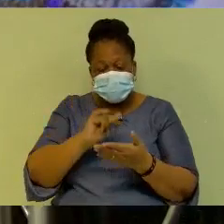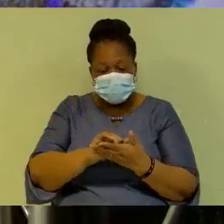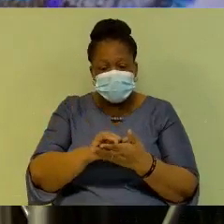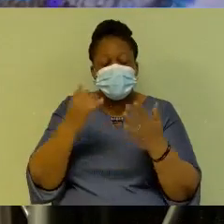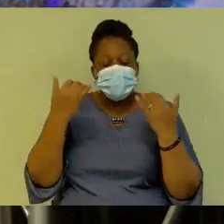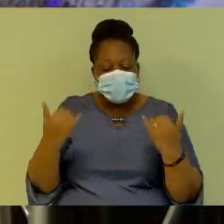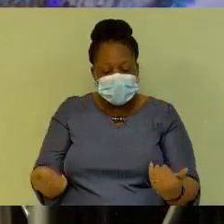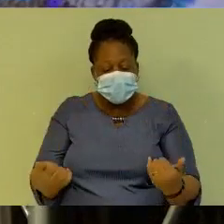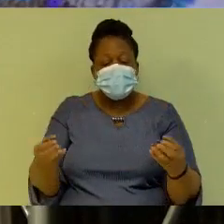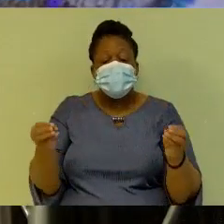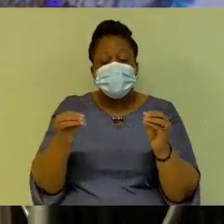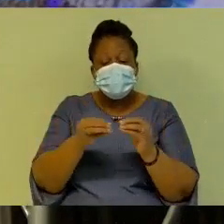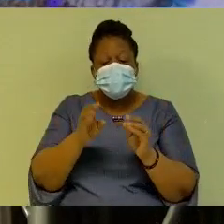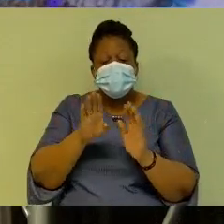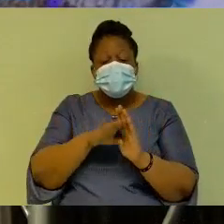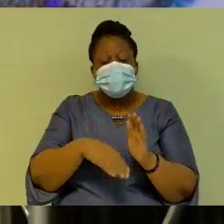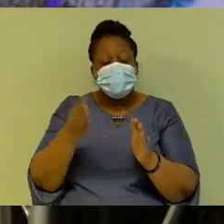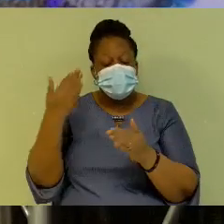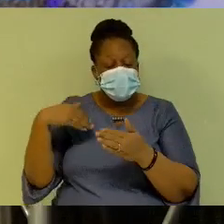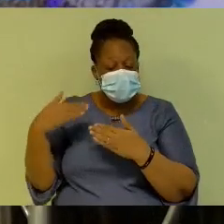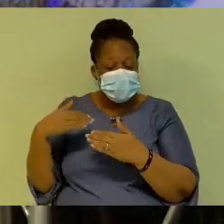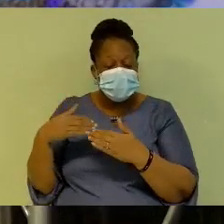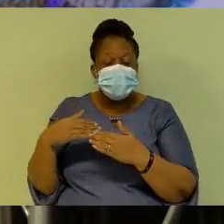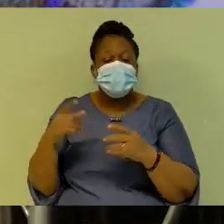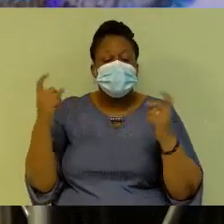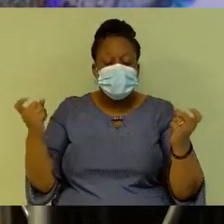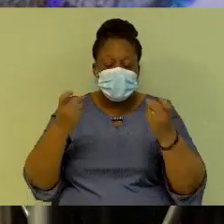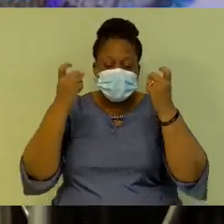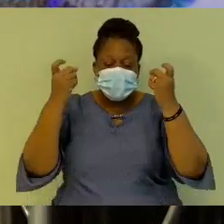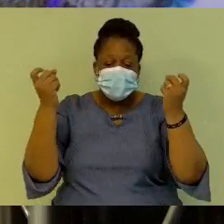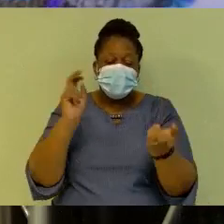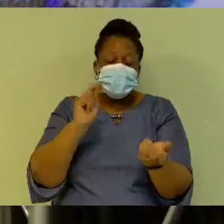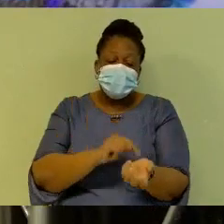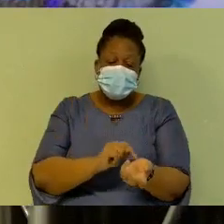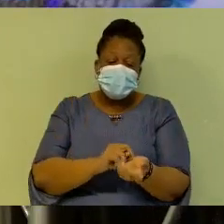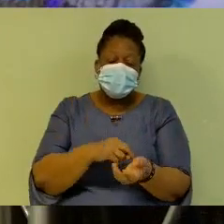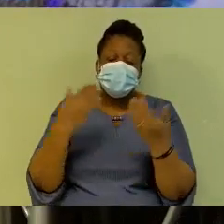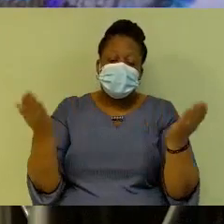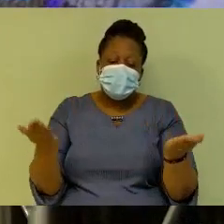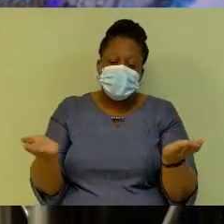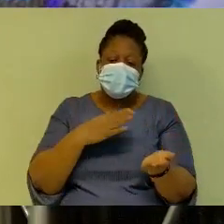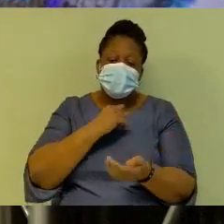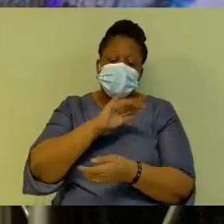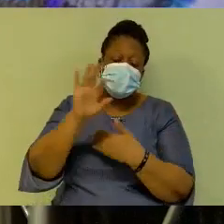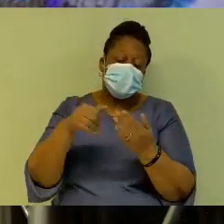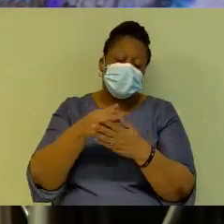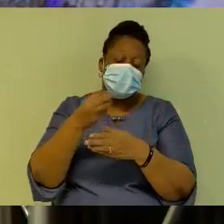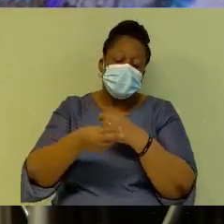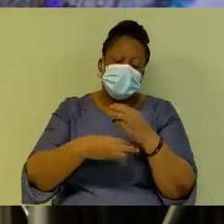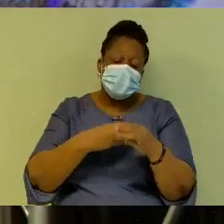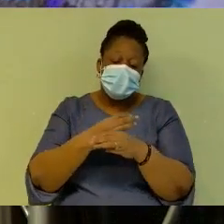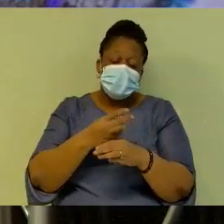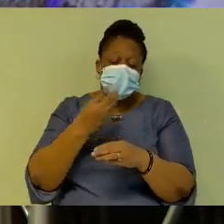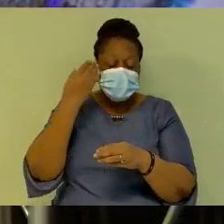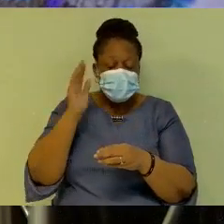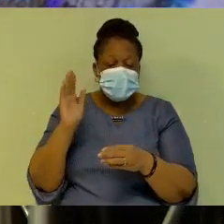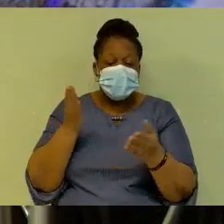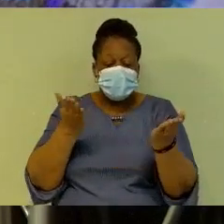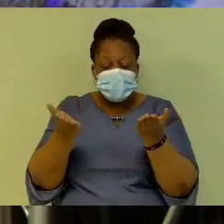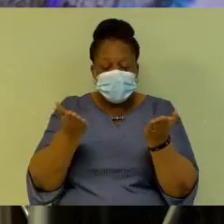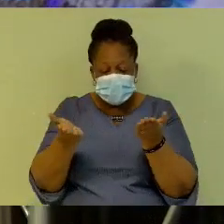an ideal opportunity to celebrate our nurses here and elsewhere for their selfless service, their care, and their